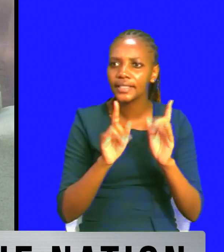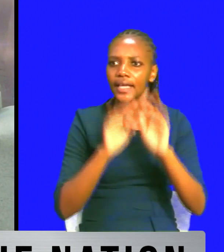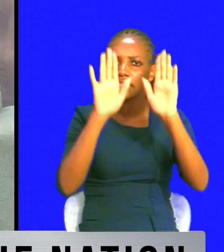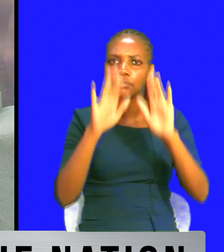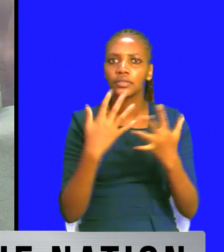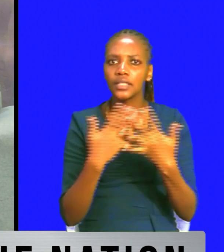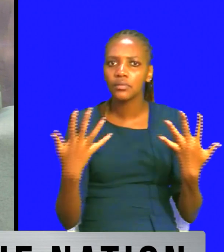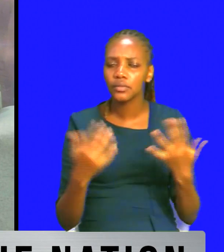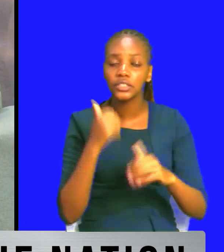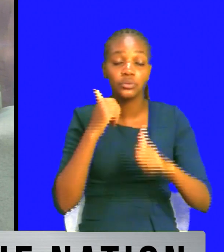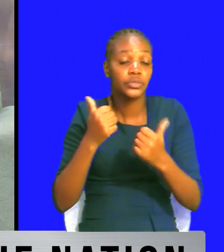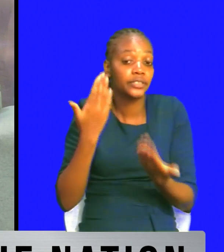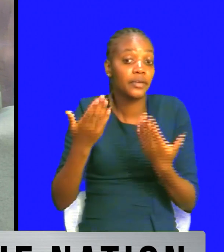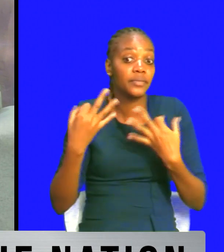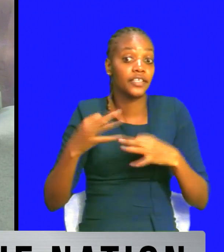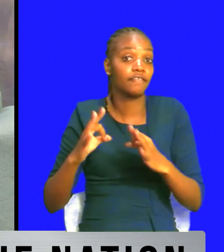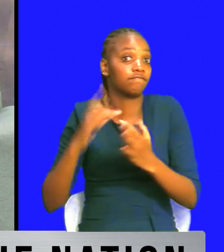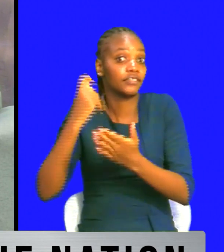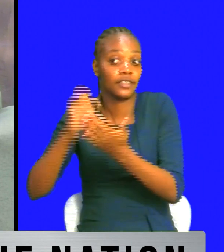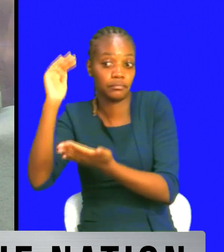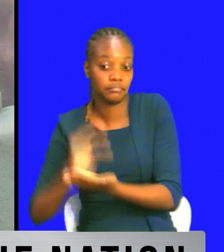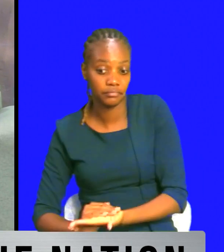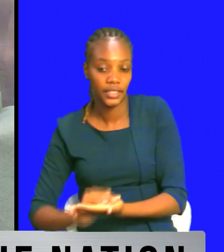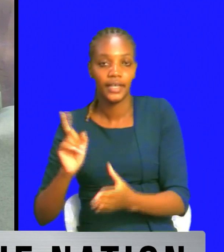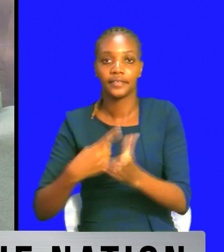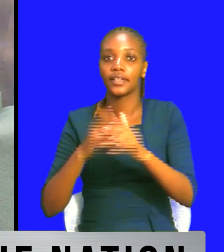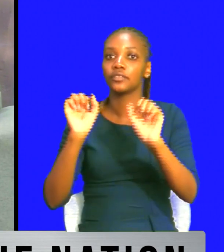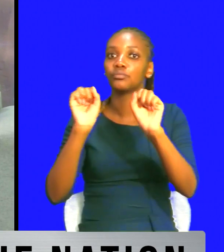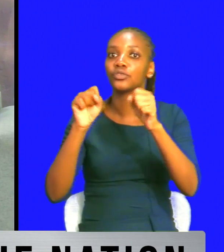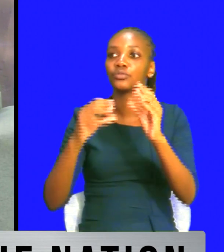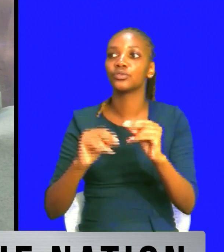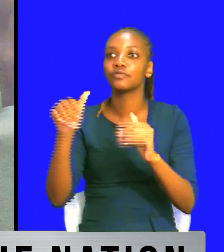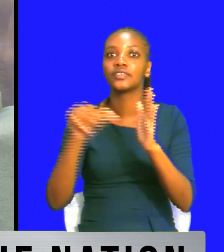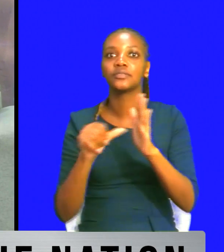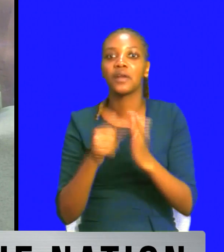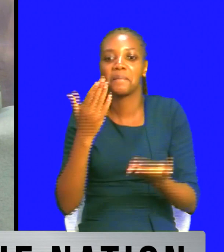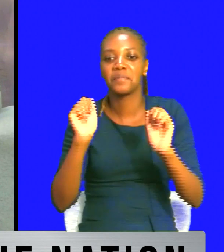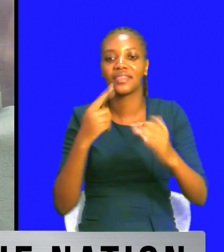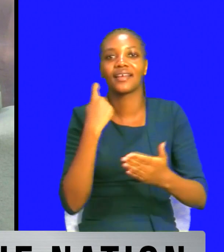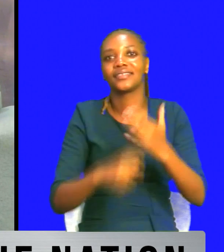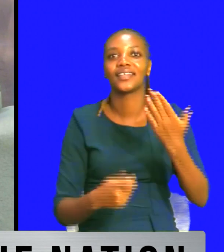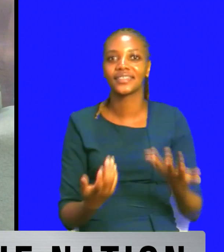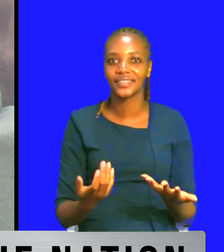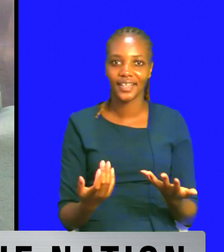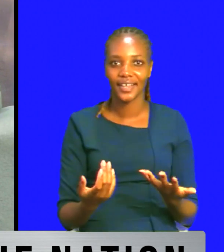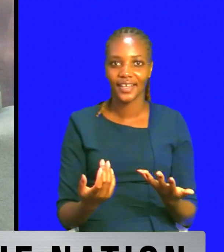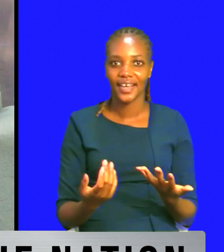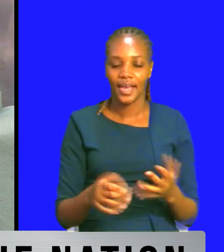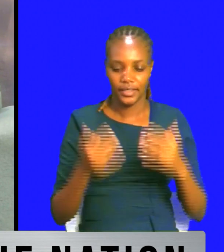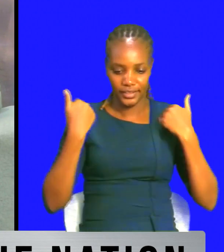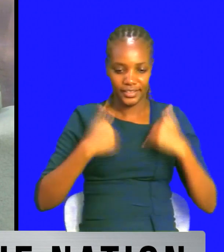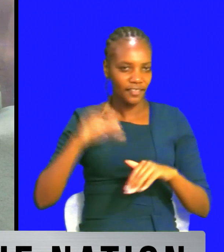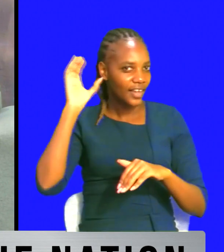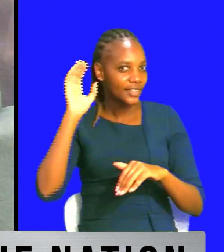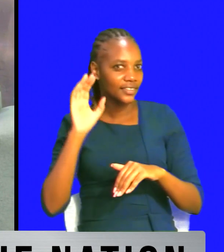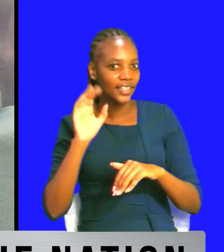that probably if you zero rep them, you would not have all these issues? Probably they would tax, but And Jonah, I was listening to your